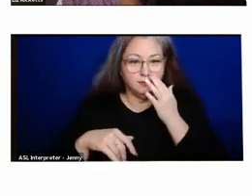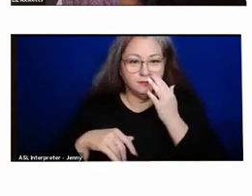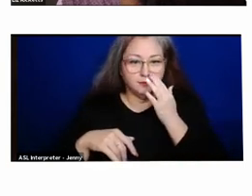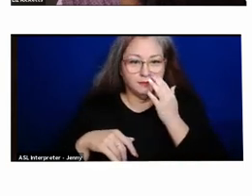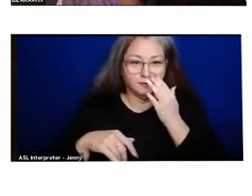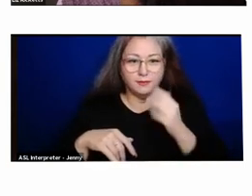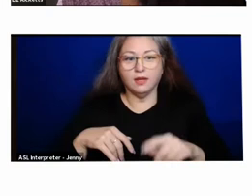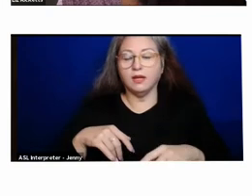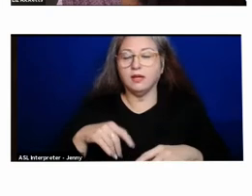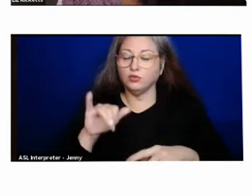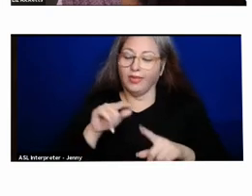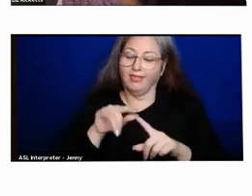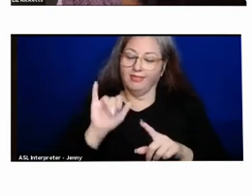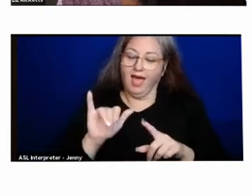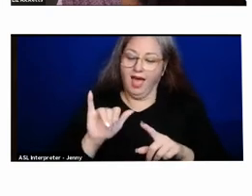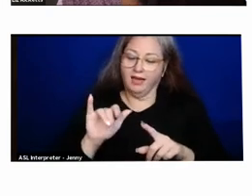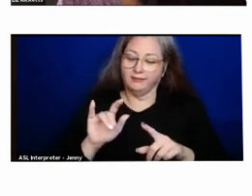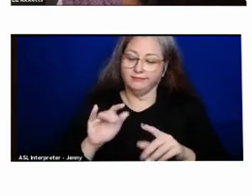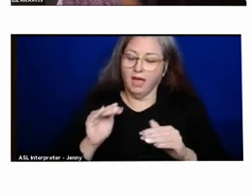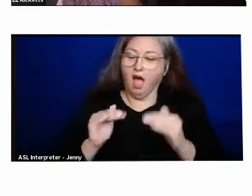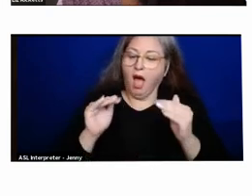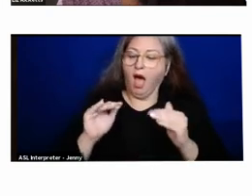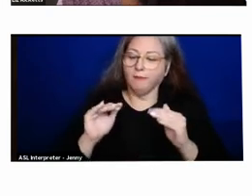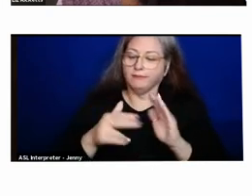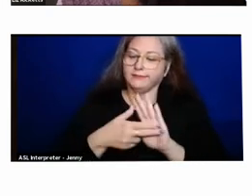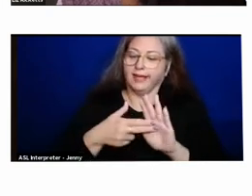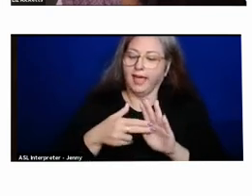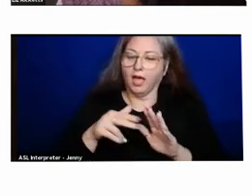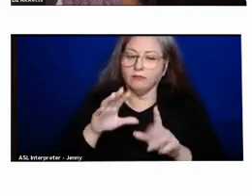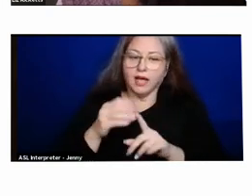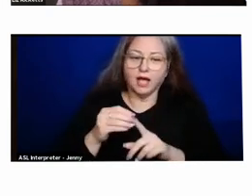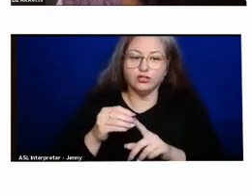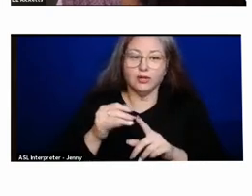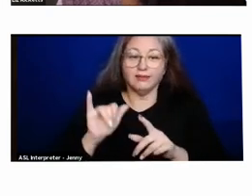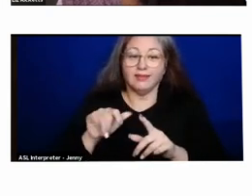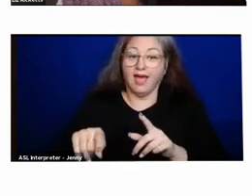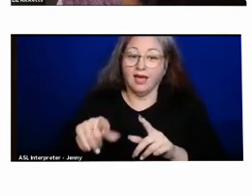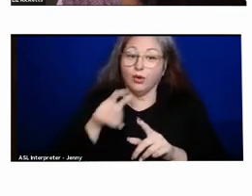sustainability culture have been lost to secondhand markets like Katamato.